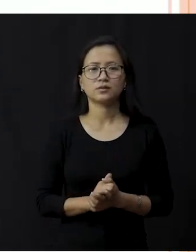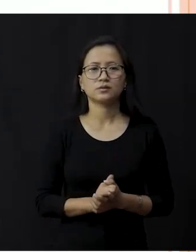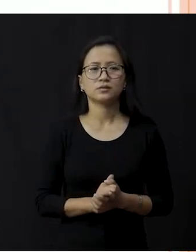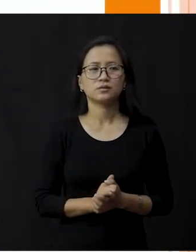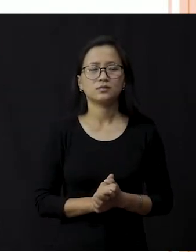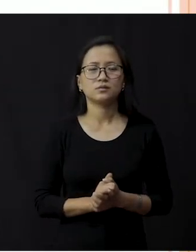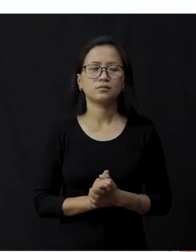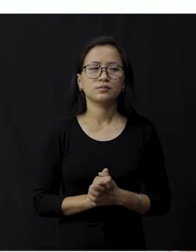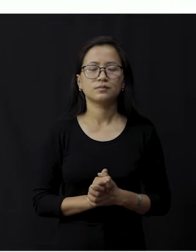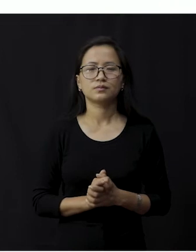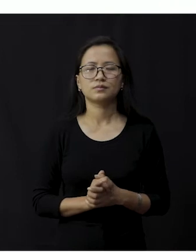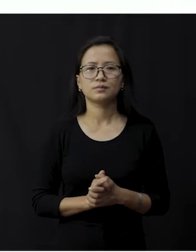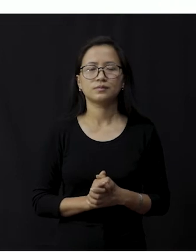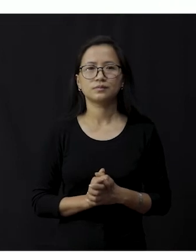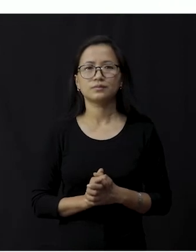this is a